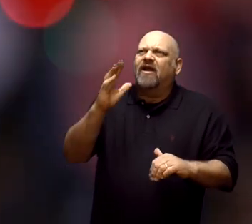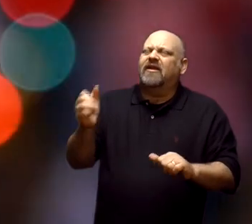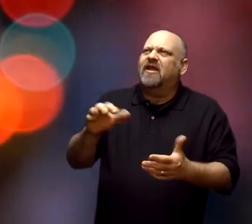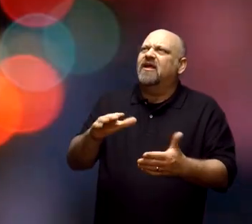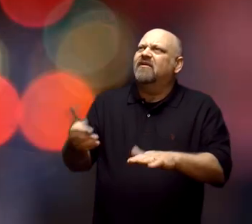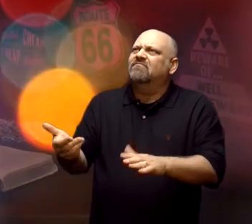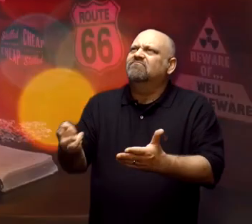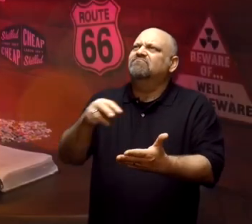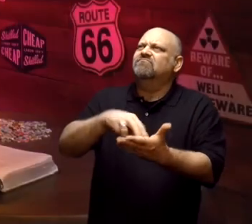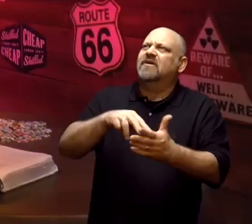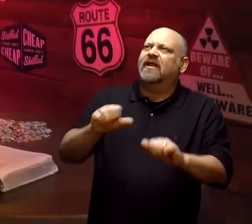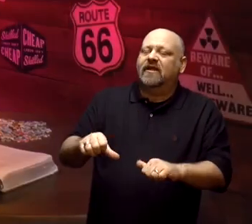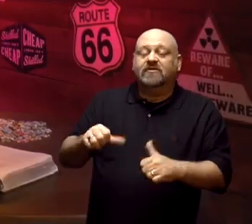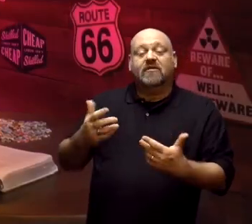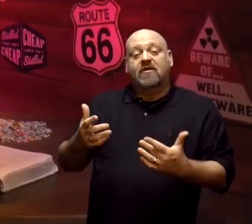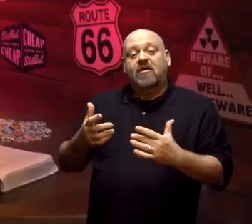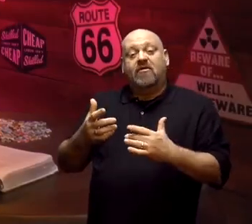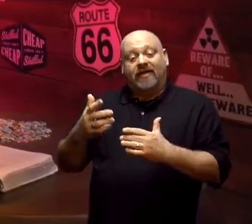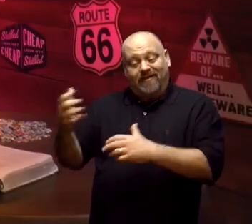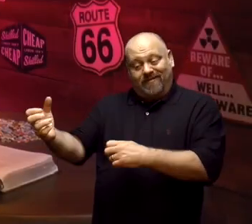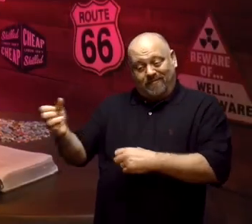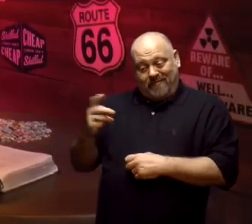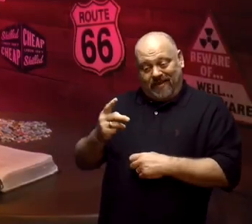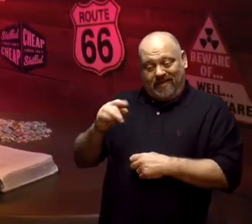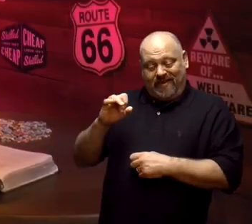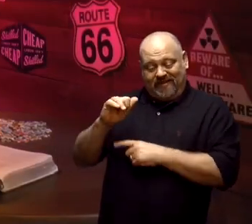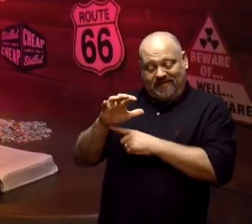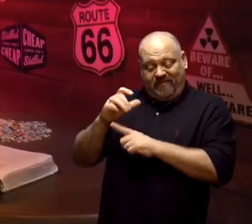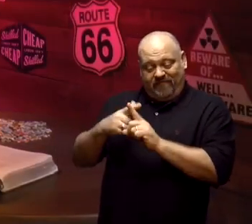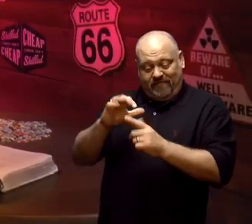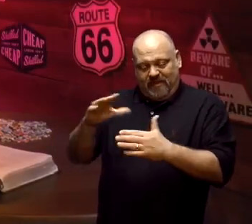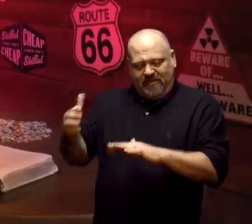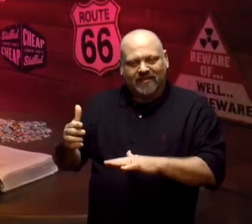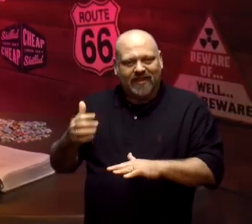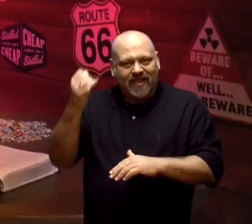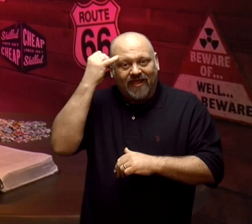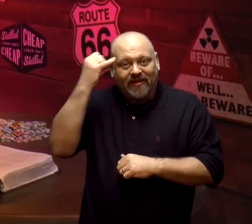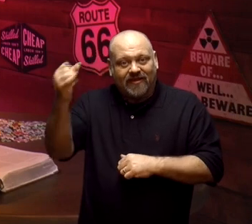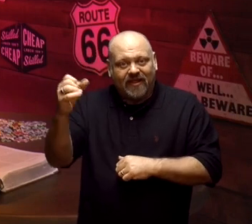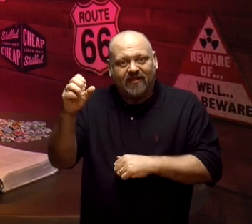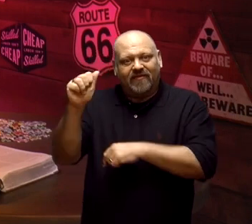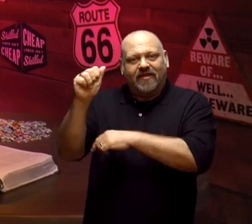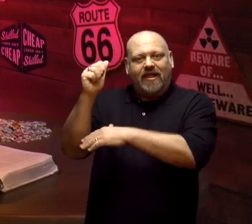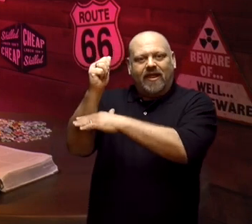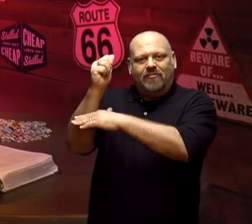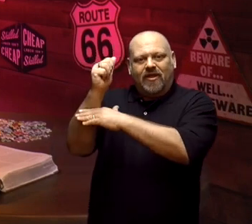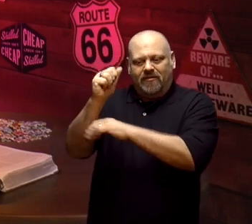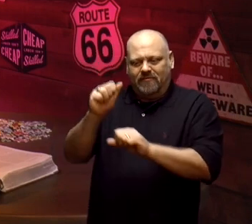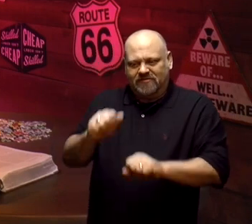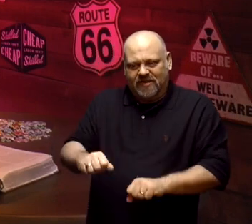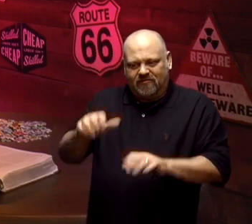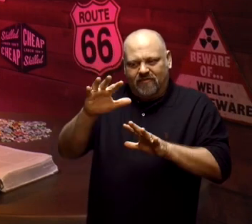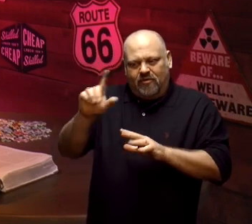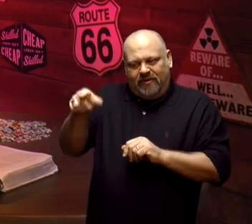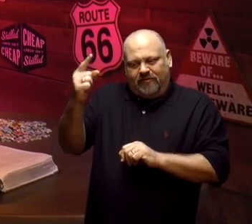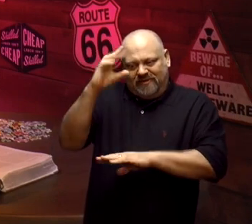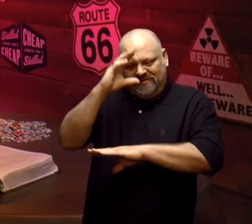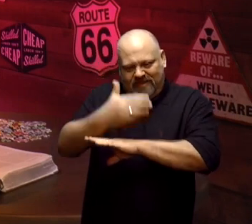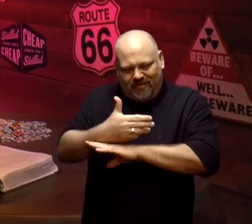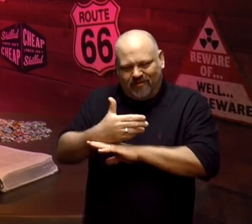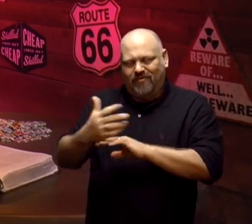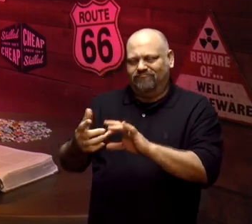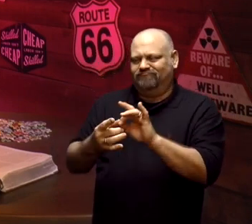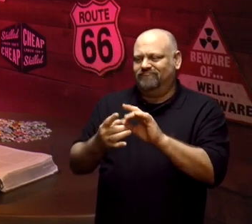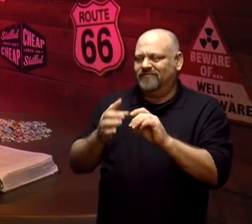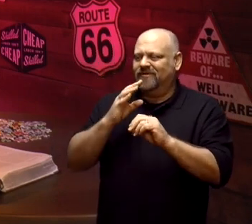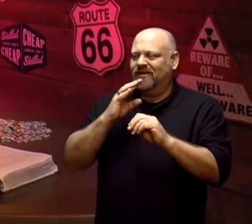back from death. If the notion of Abraham being instructed to sacrifice his one and only son or the mention of God's ability to